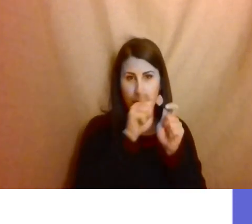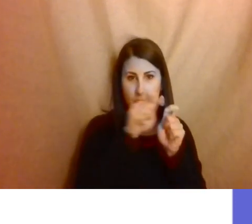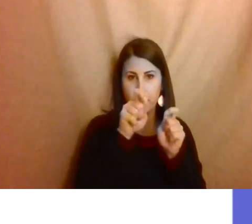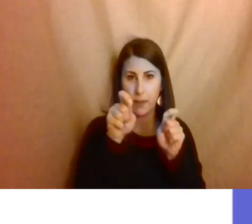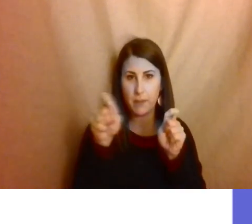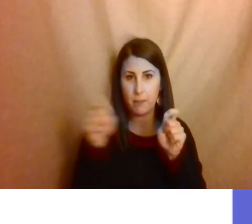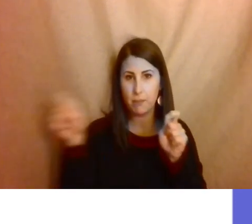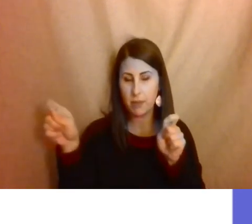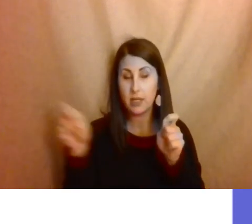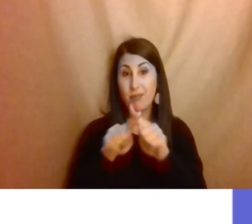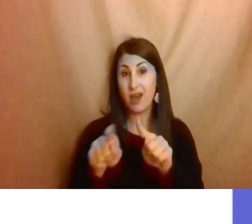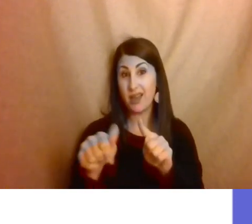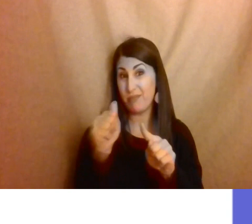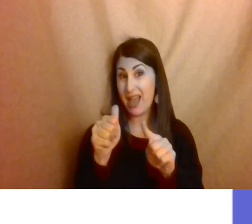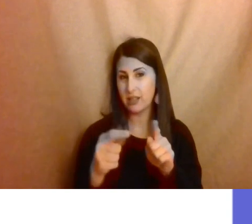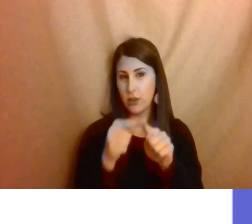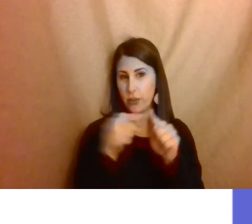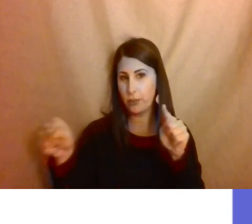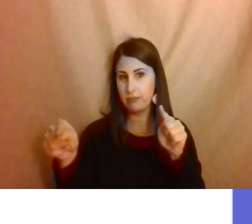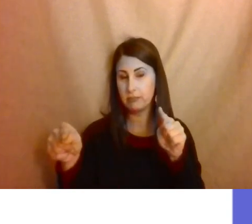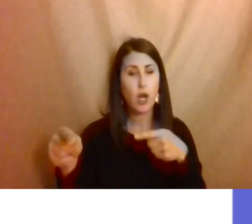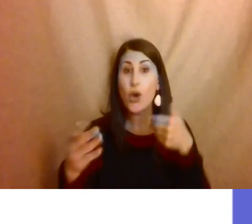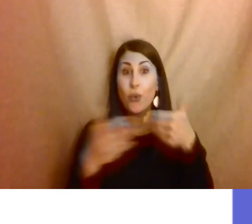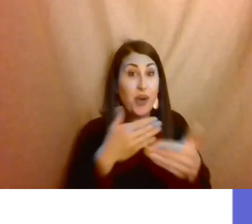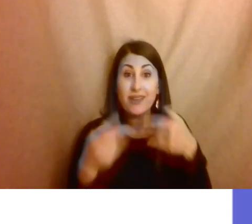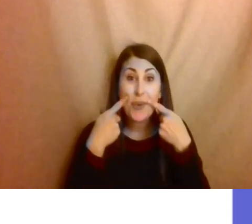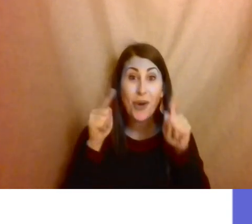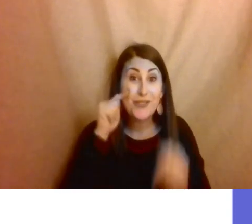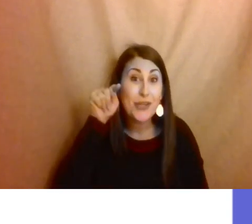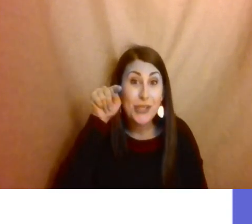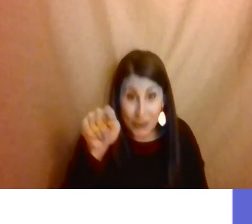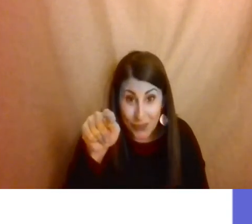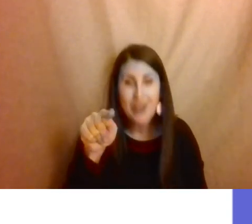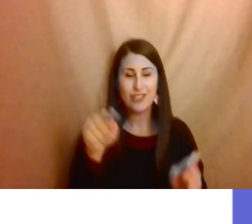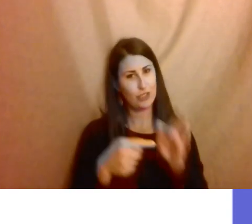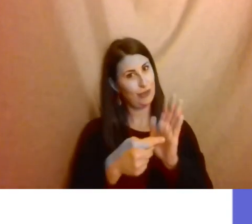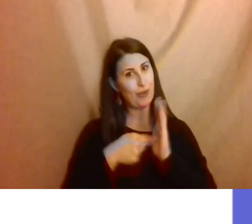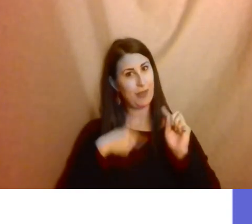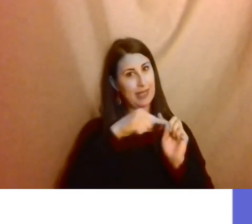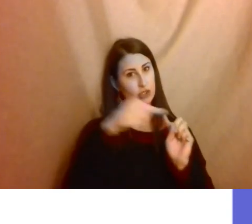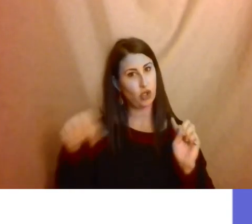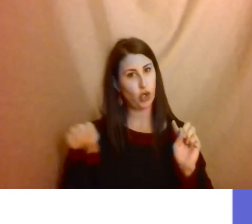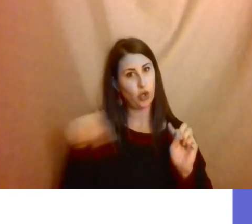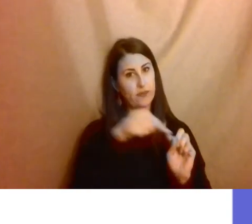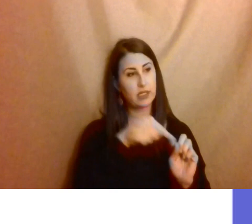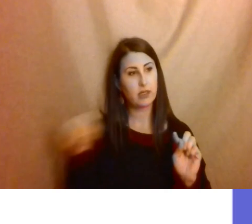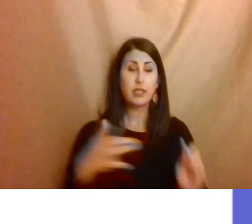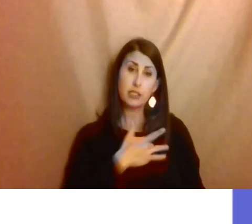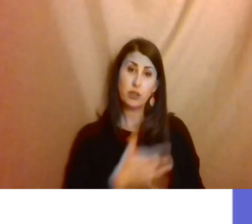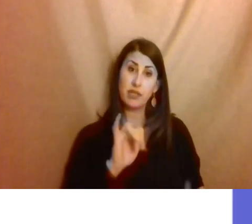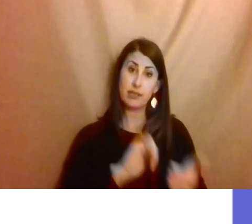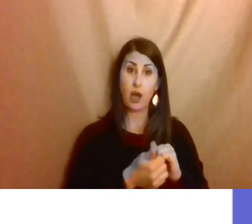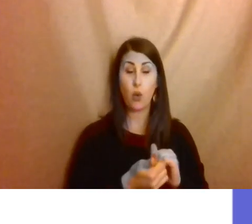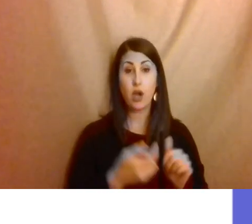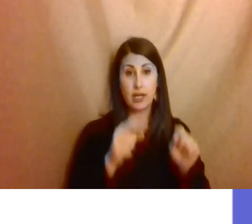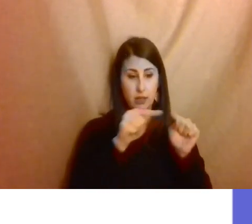it's curved. So typically that's how you would do it. A dotted line in front and then a solid line in back. Because it's showing